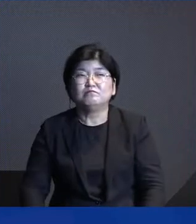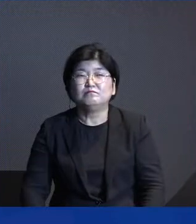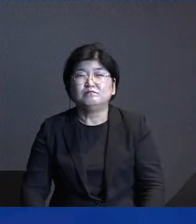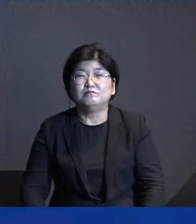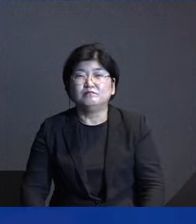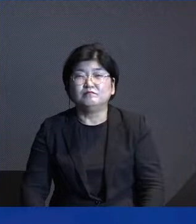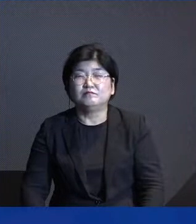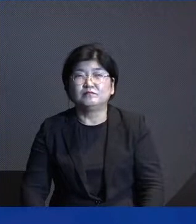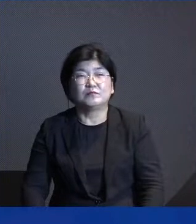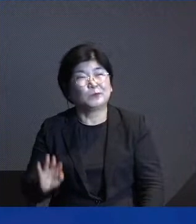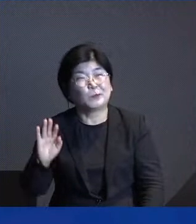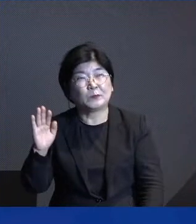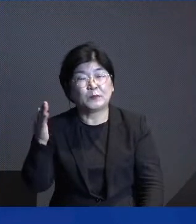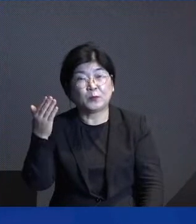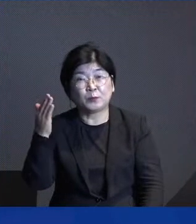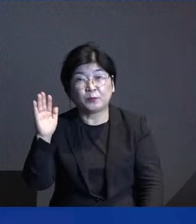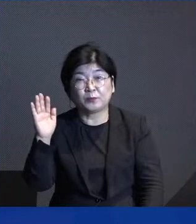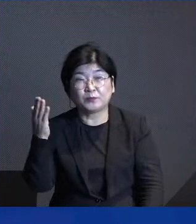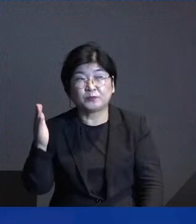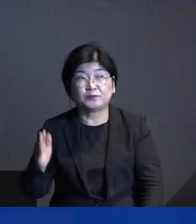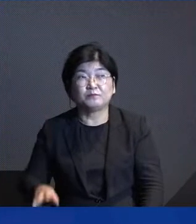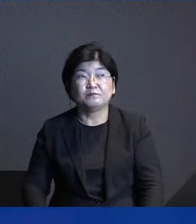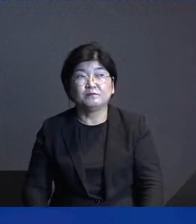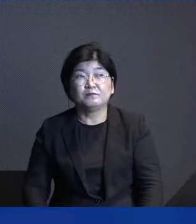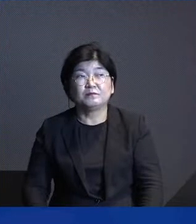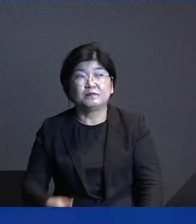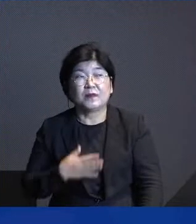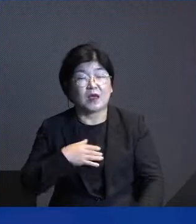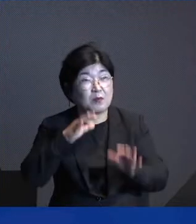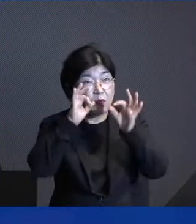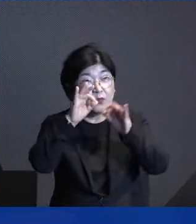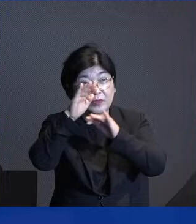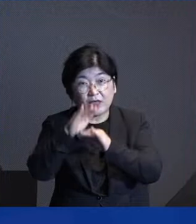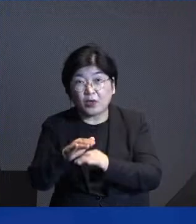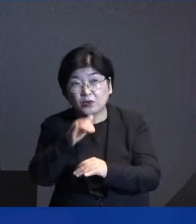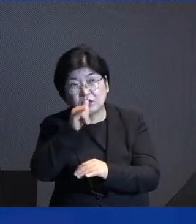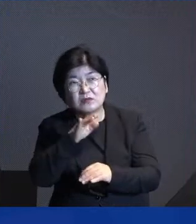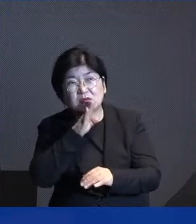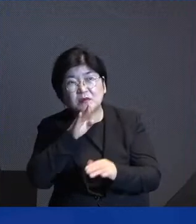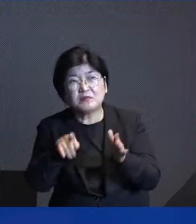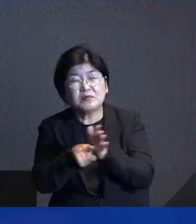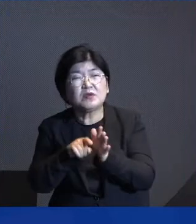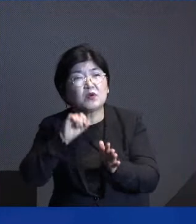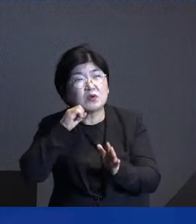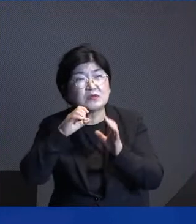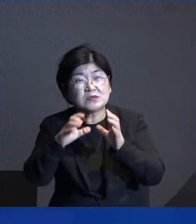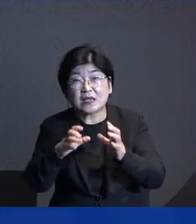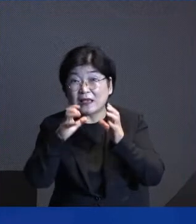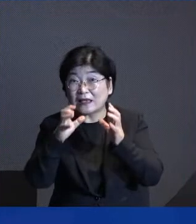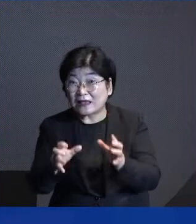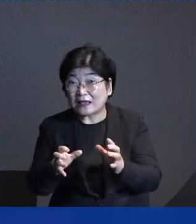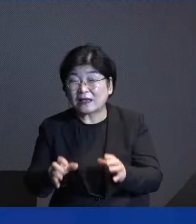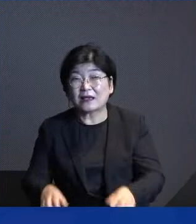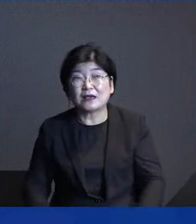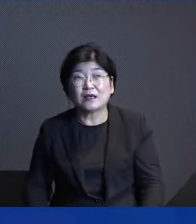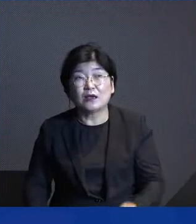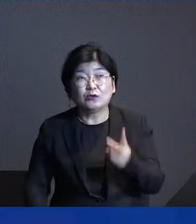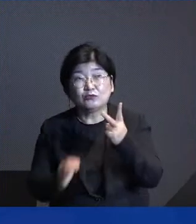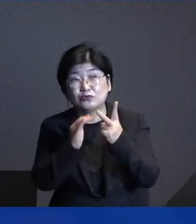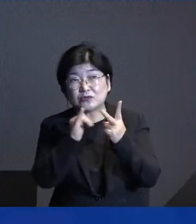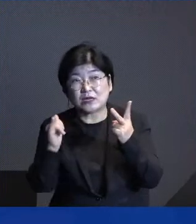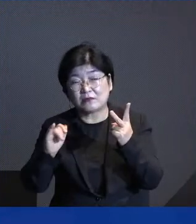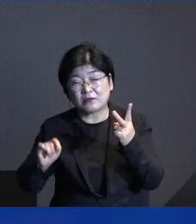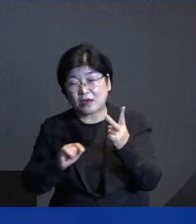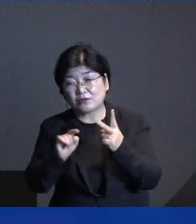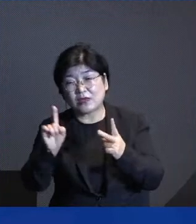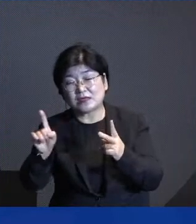and I couldn't believe my eyes when I saw that 1 in 2 people worldwide are ageist against older people. We all